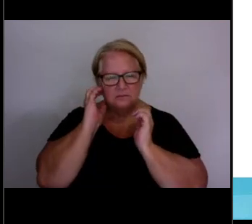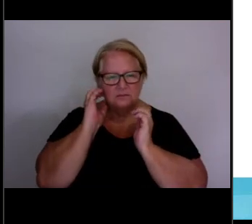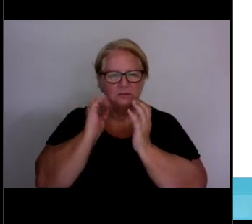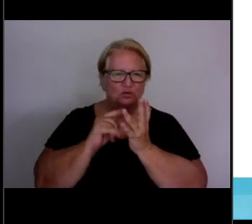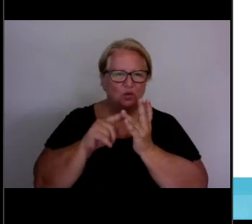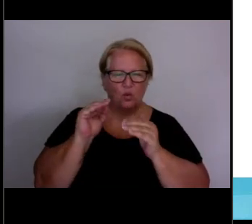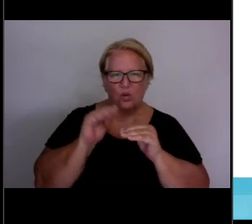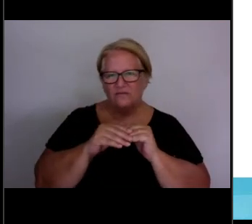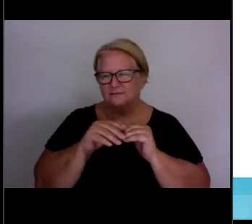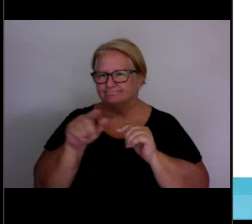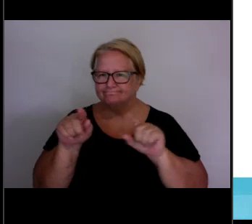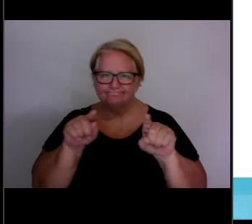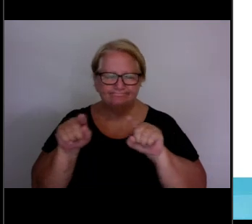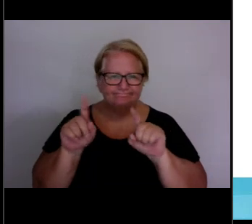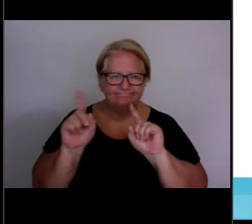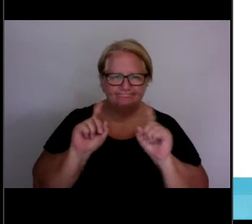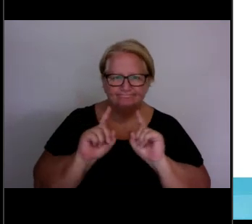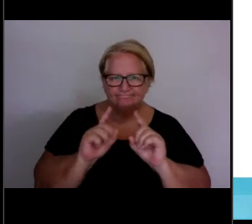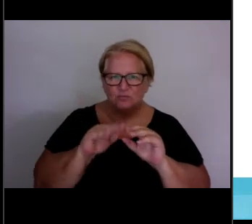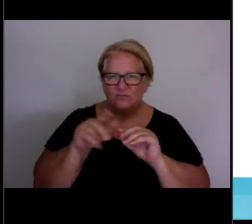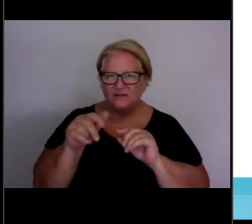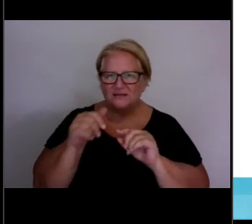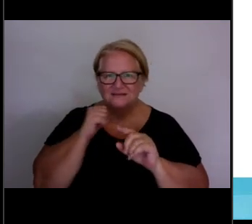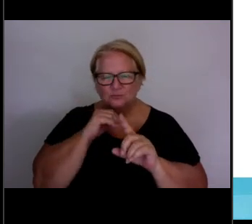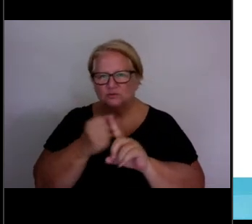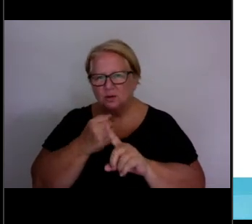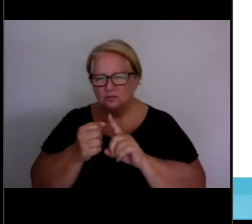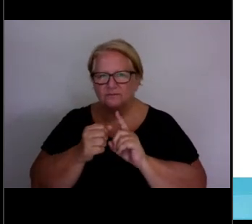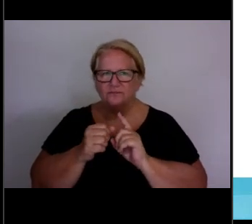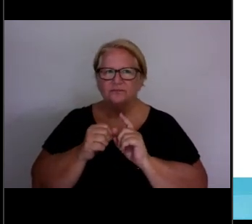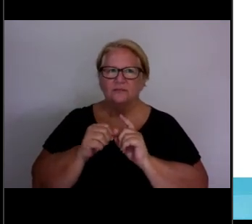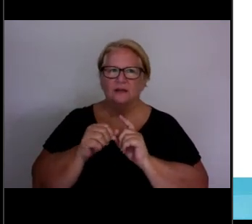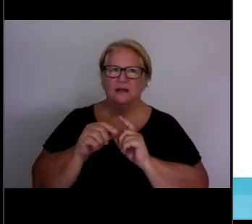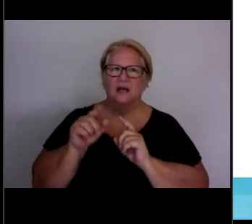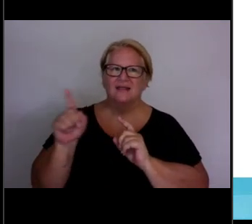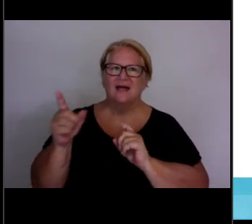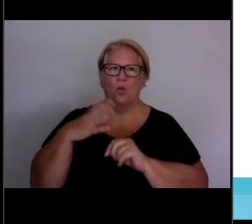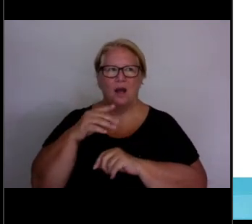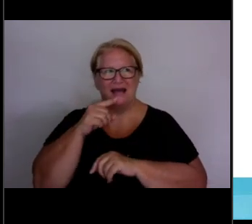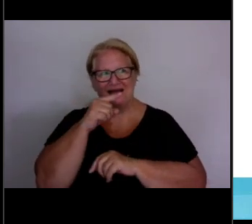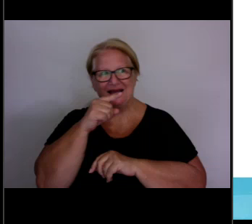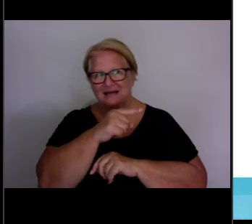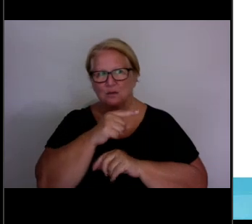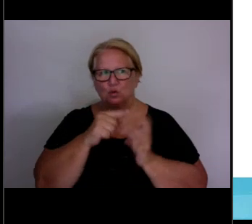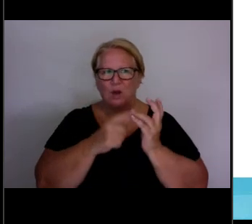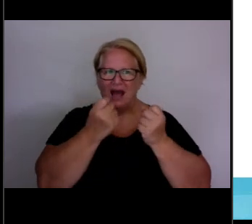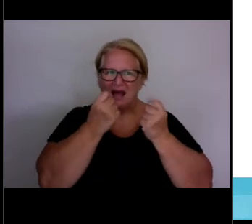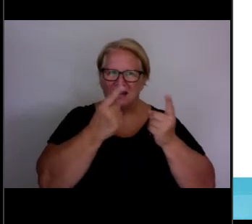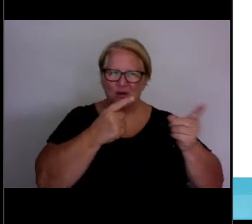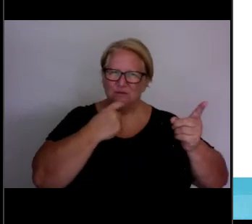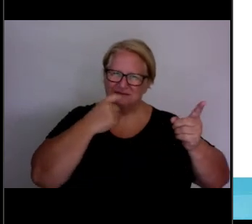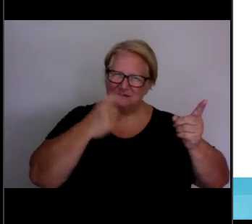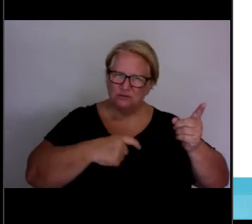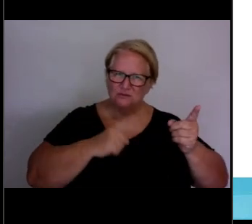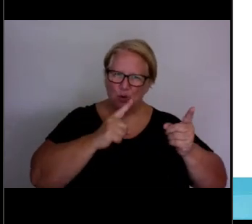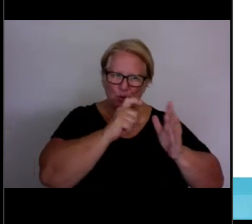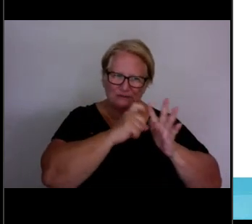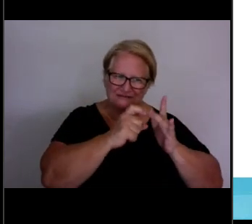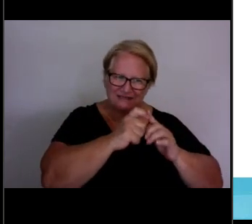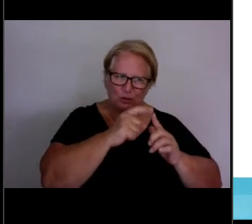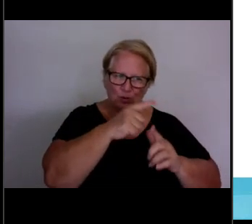extended family network. And her parents, again, absolutely wanted him to understand the seriousness of what he'd done and to be accountable